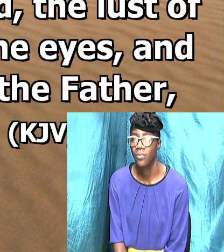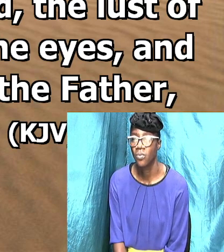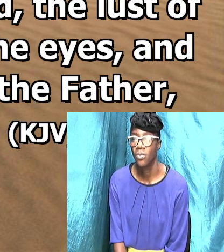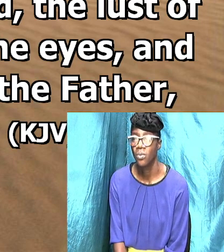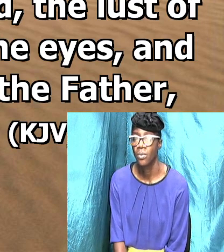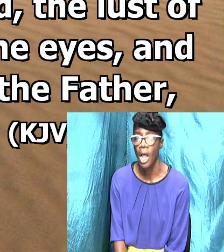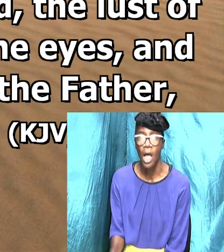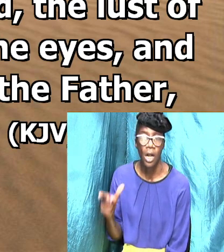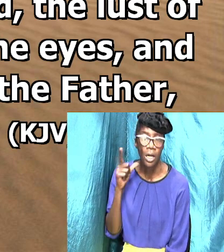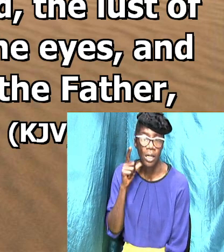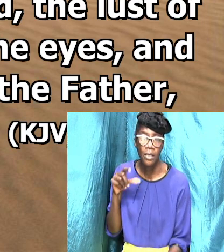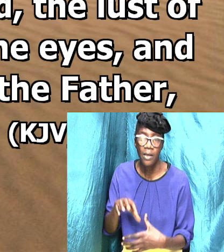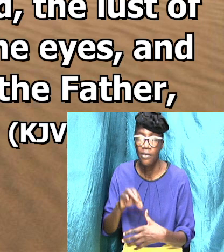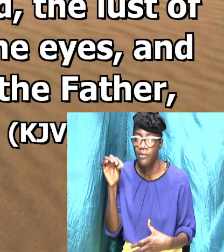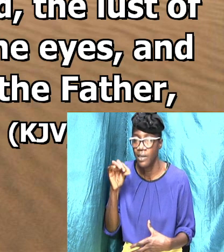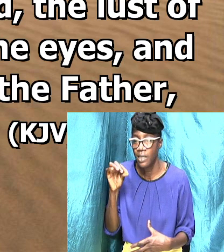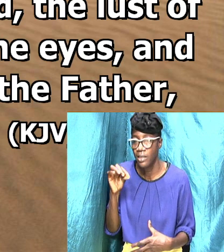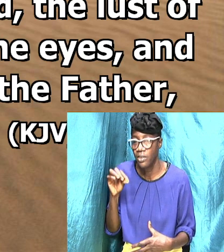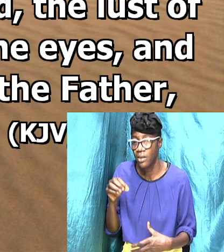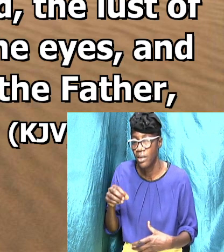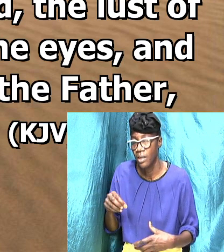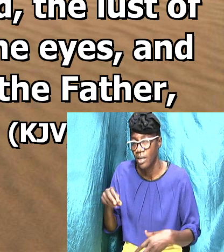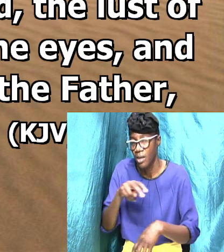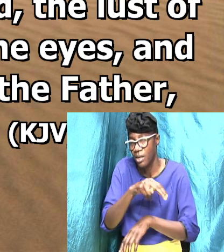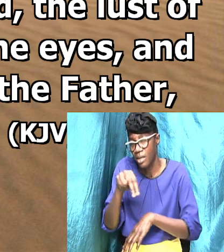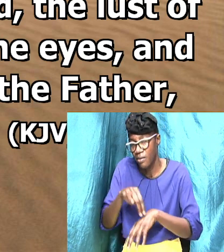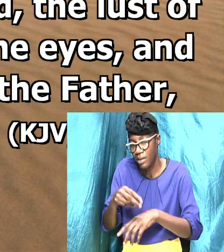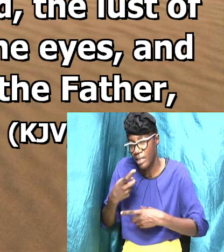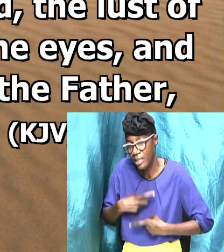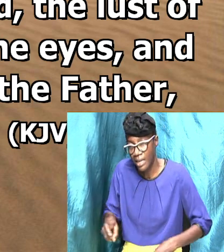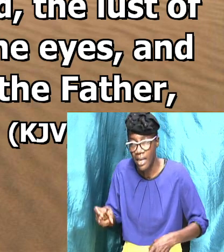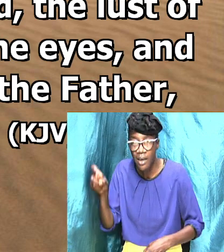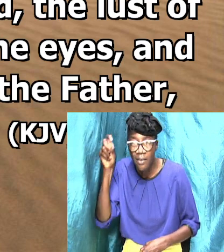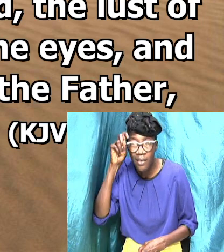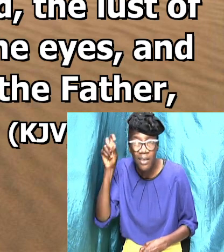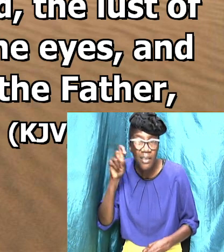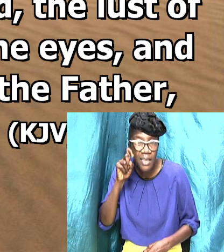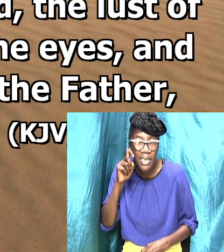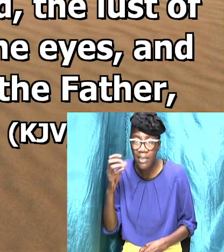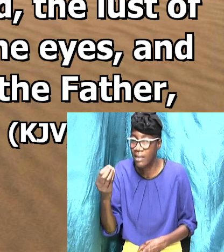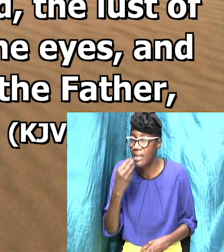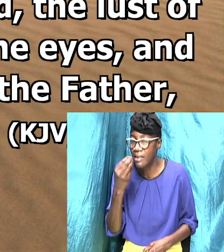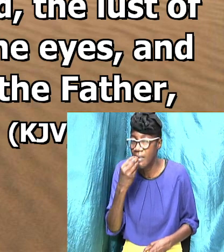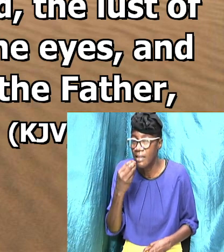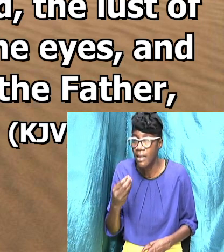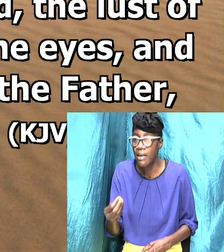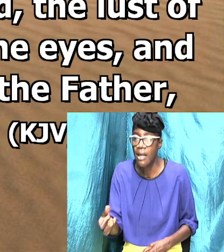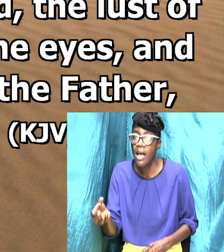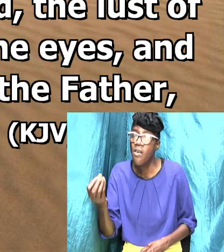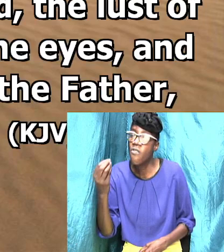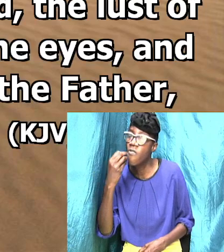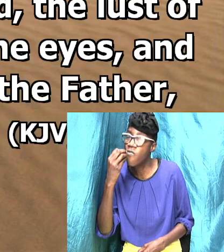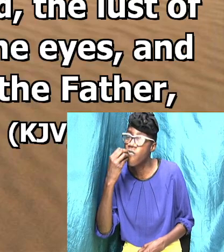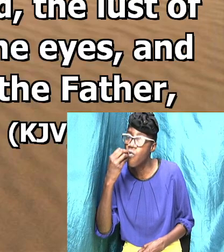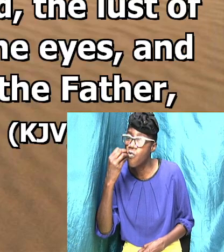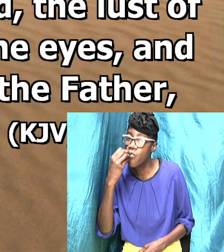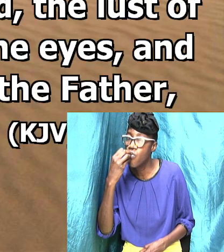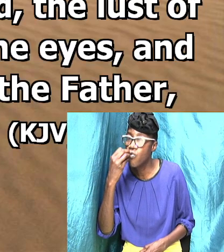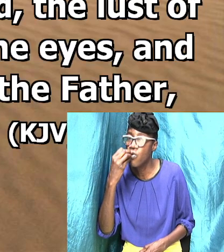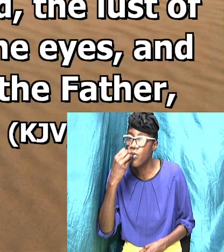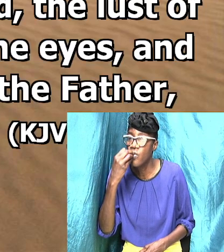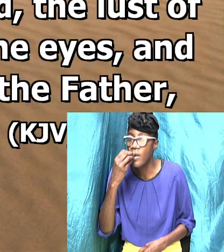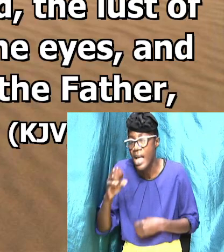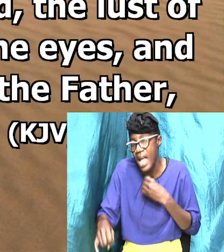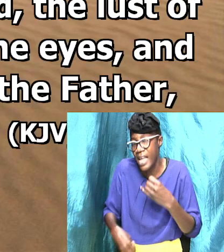Lusting of the flesh. We have a natural desire for sex. We have a natural desire to eat food. We have a natural desire to, you know,